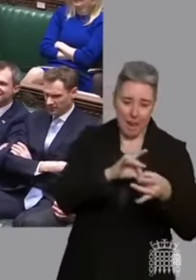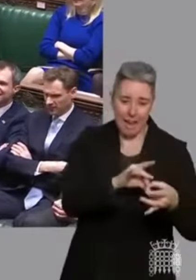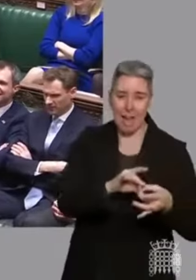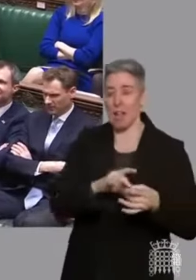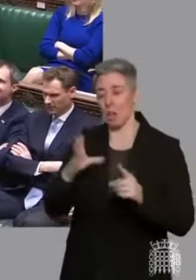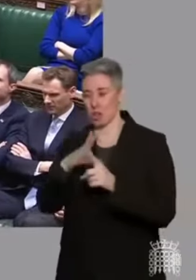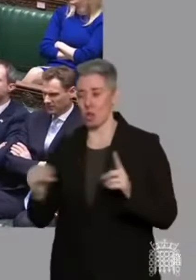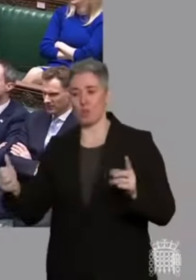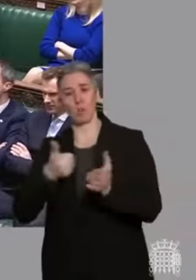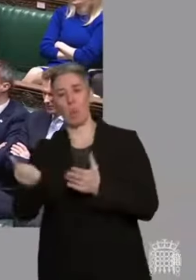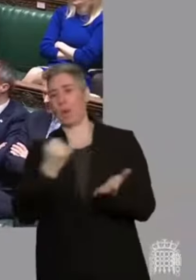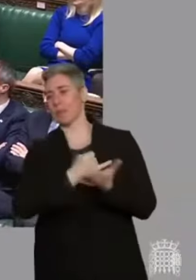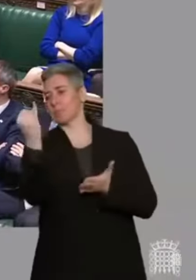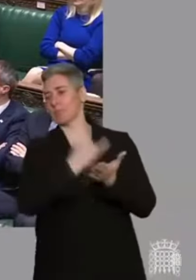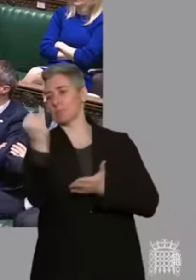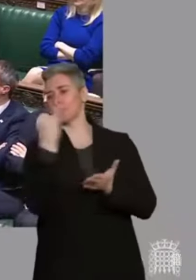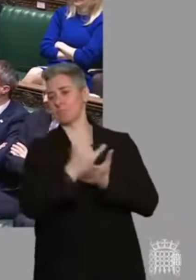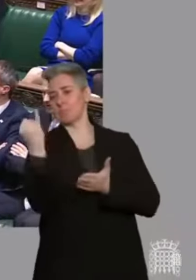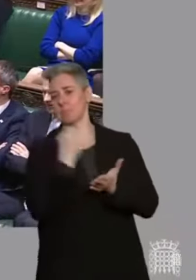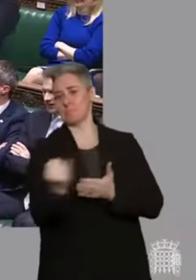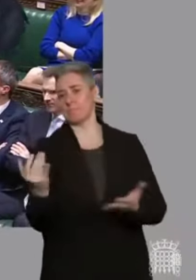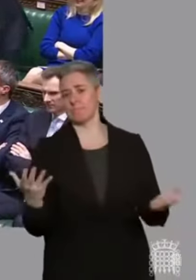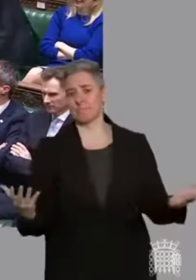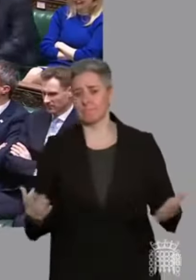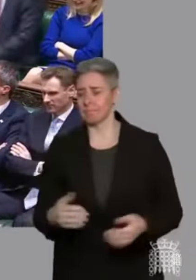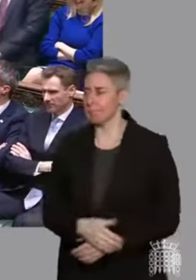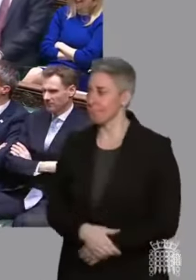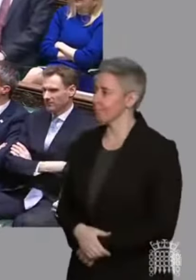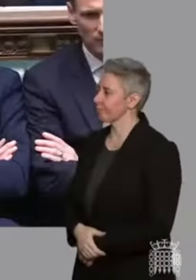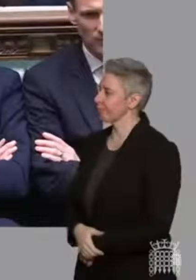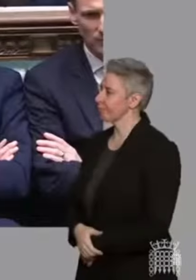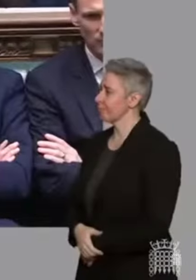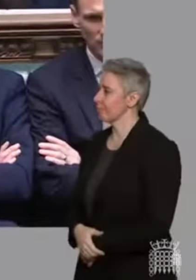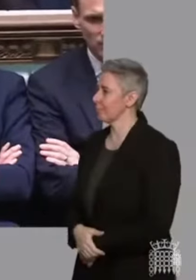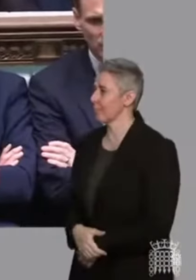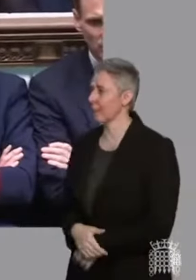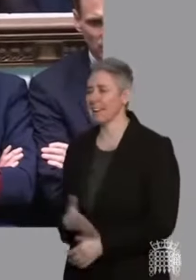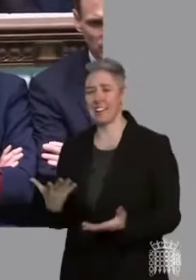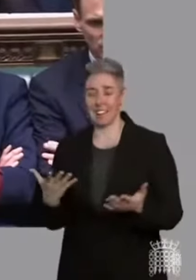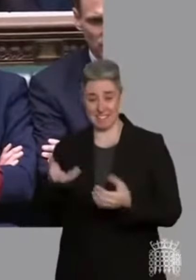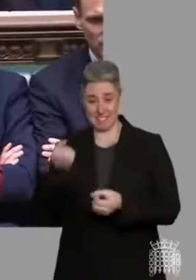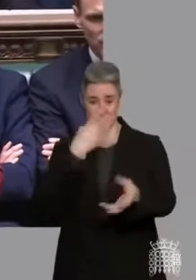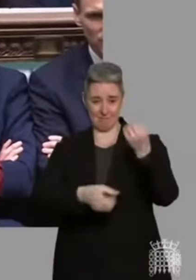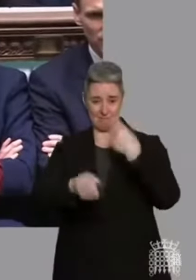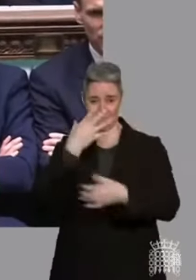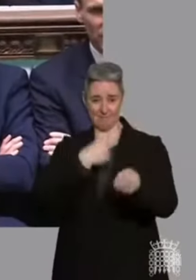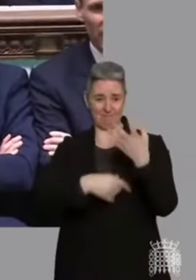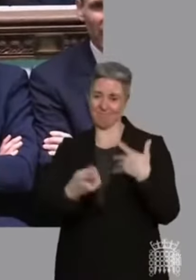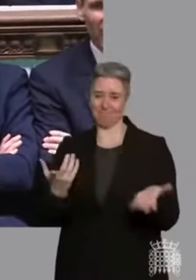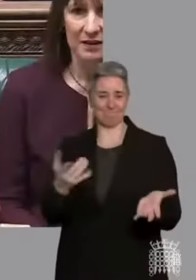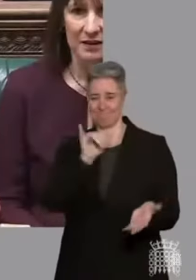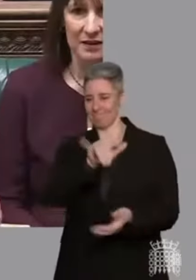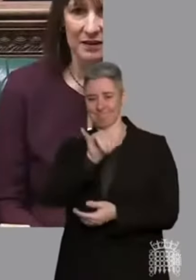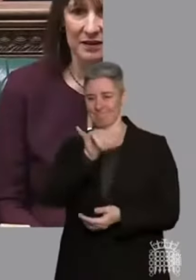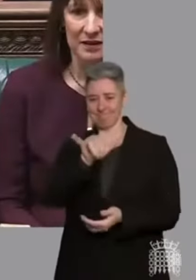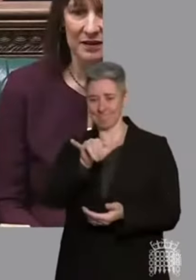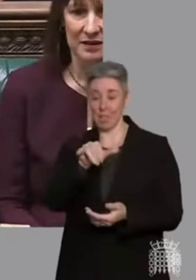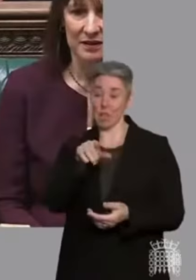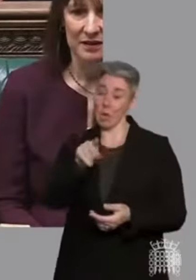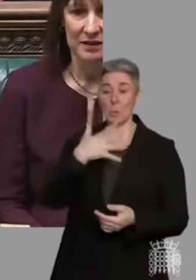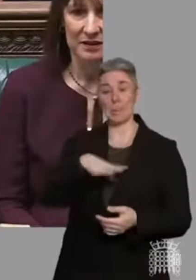Mr. Speaker, it's so hard to believe anything he says. This is a man who needed emergency voice coaching on Christmas Eve. This government